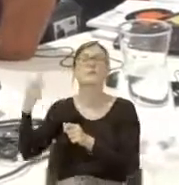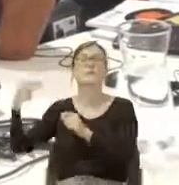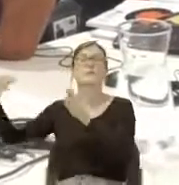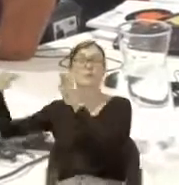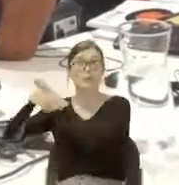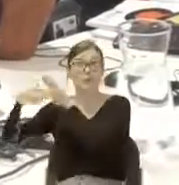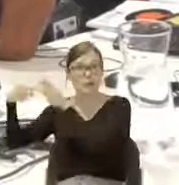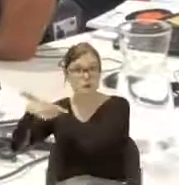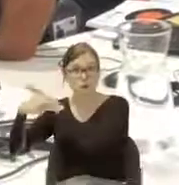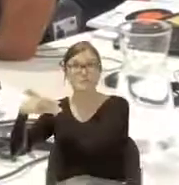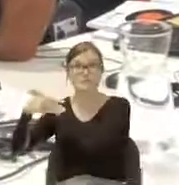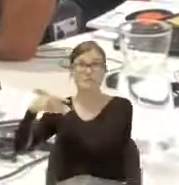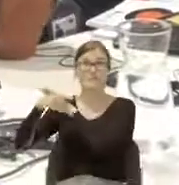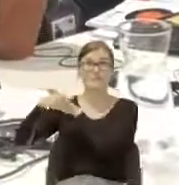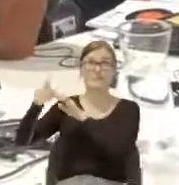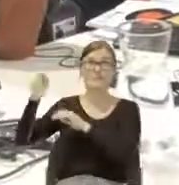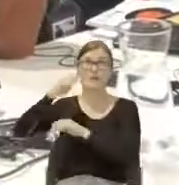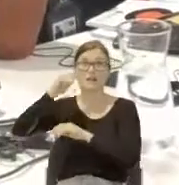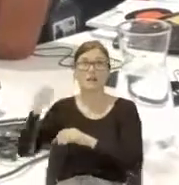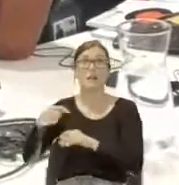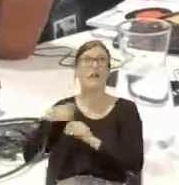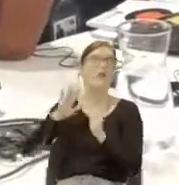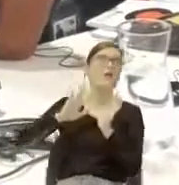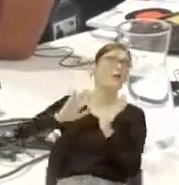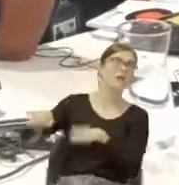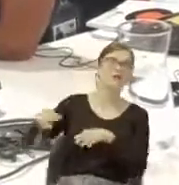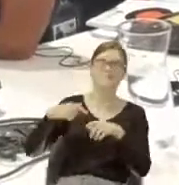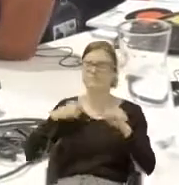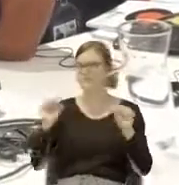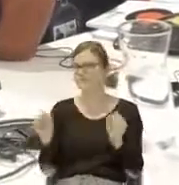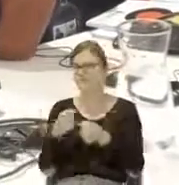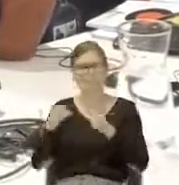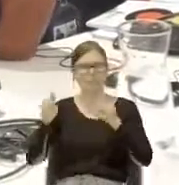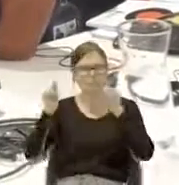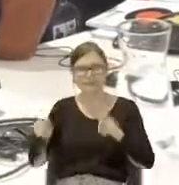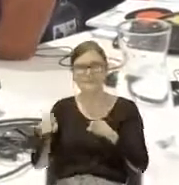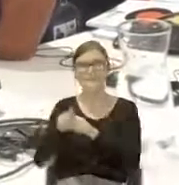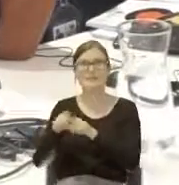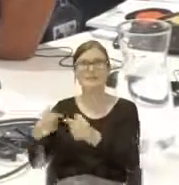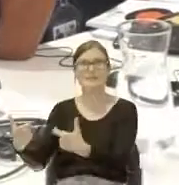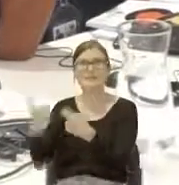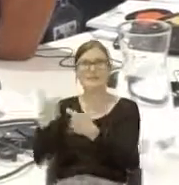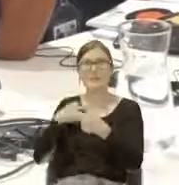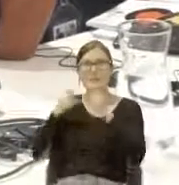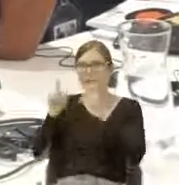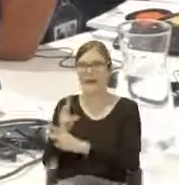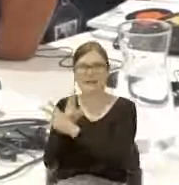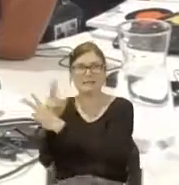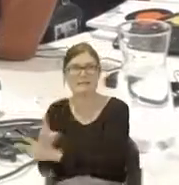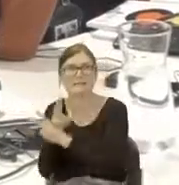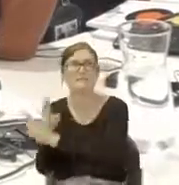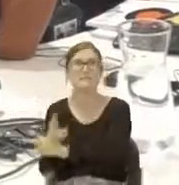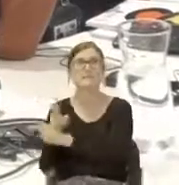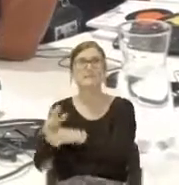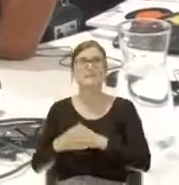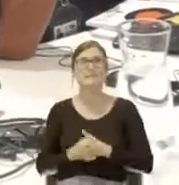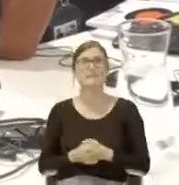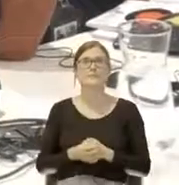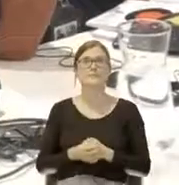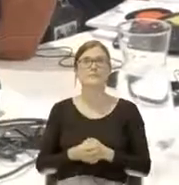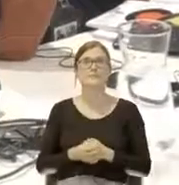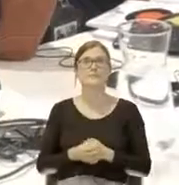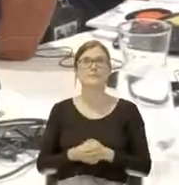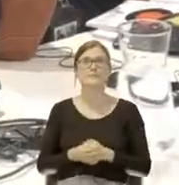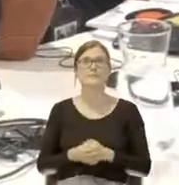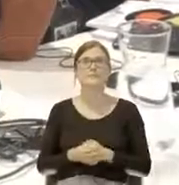no chance if we do that. We also have to actively challenge, and apologies for repeating this, but we have